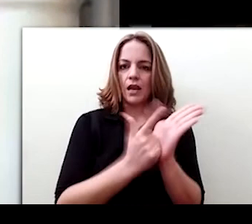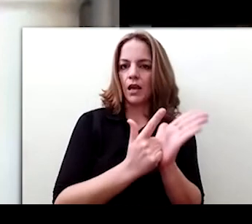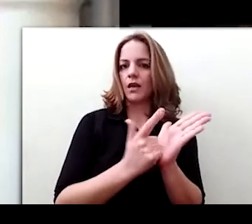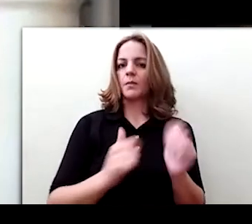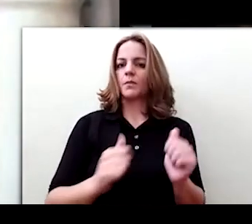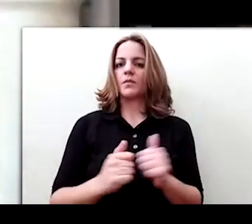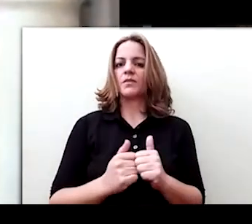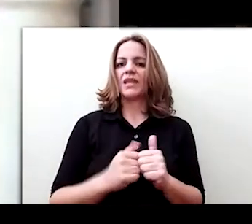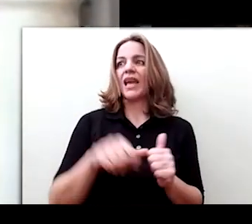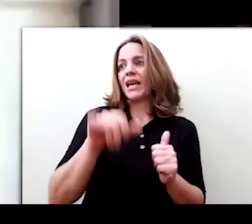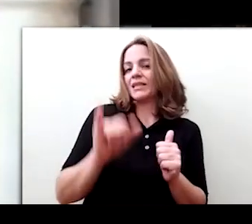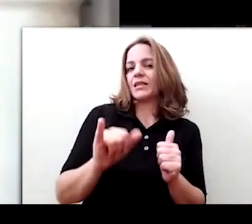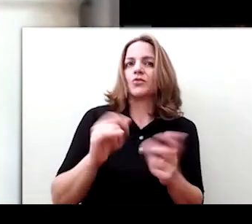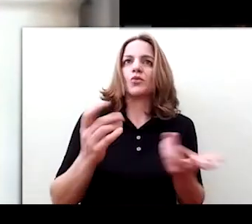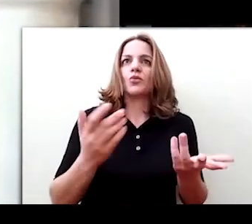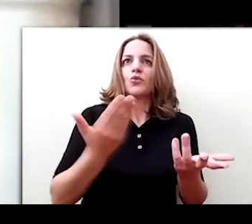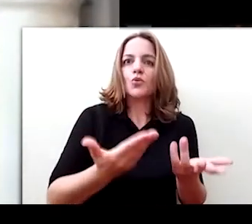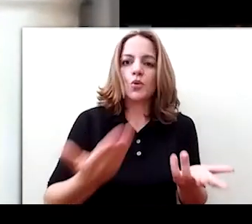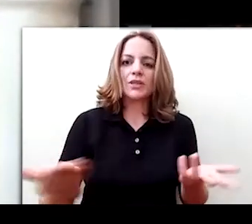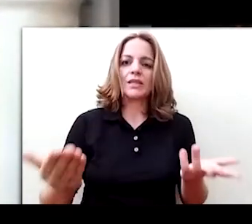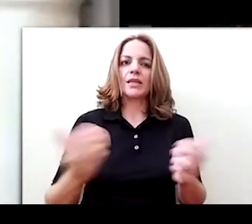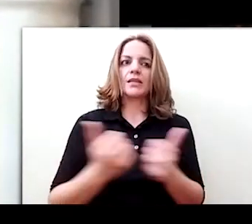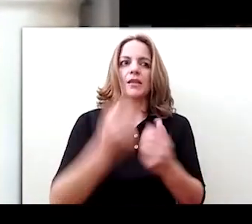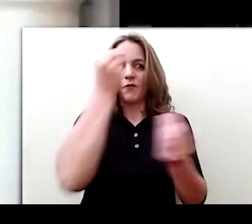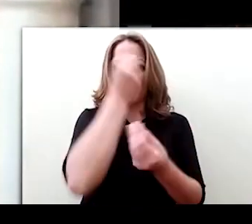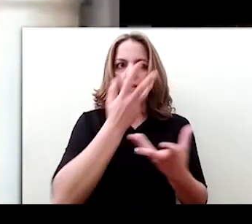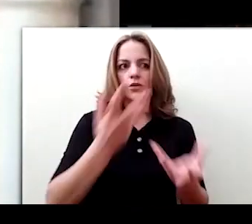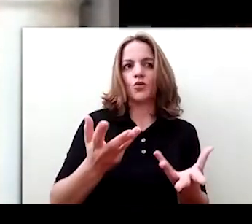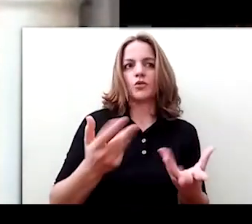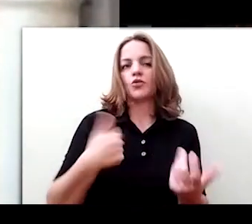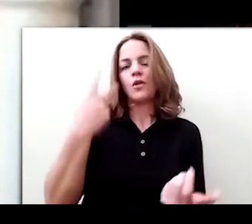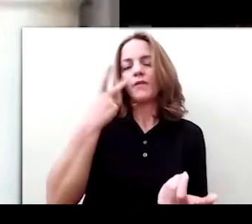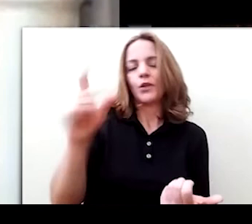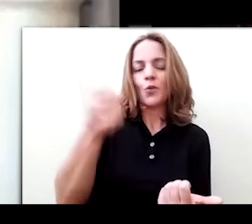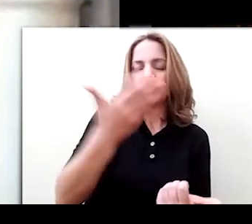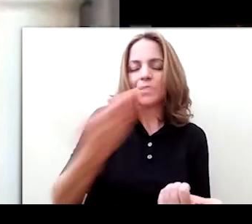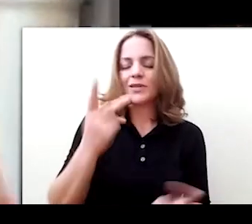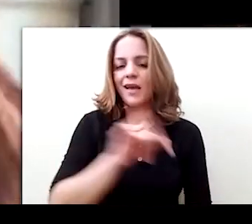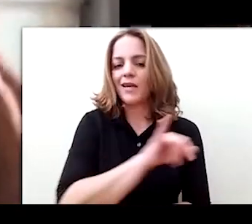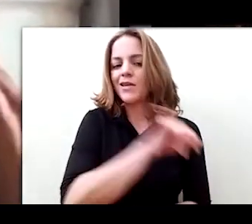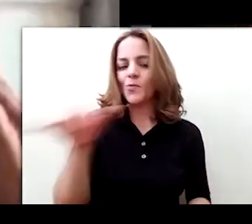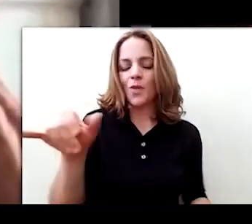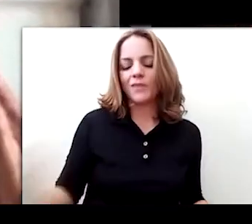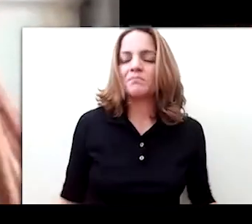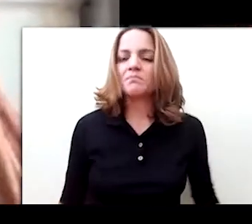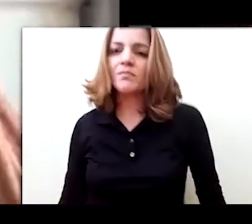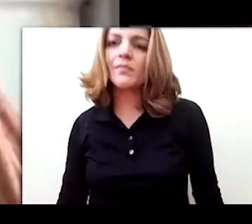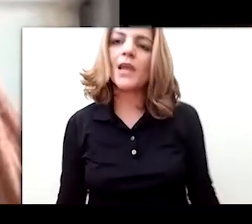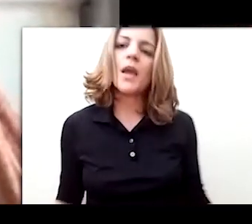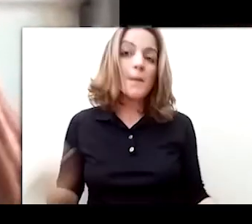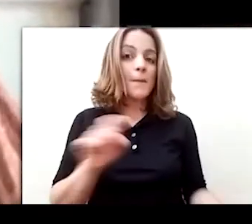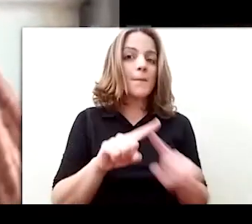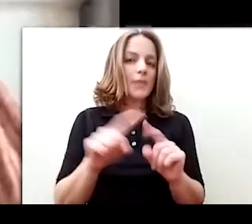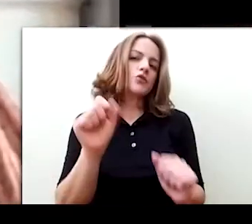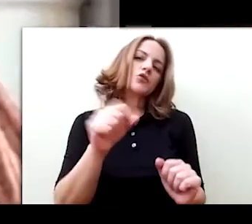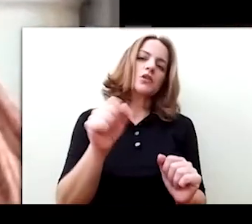that kind of content I also haven't seen. And, there are a lot of, I think, reasons for that. The